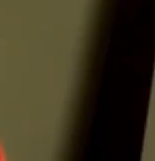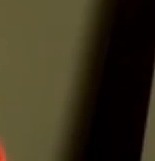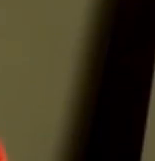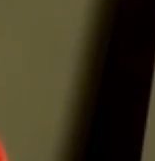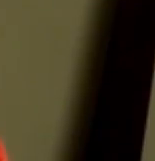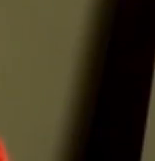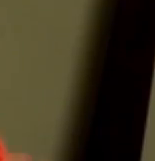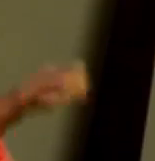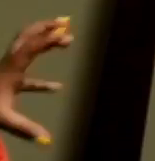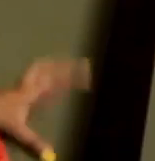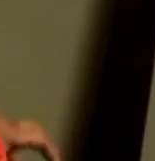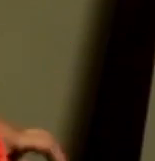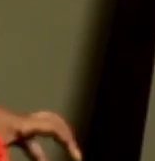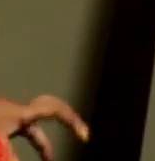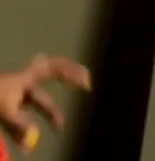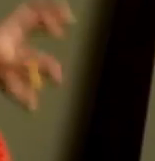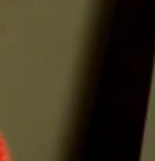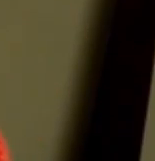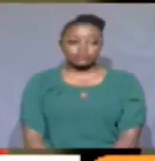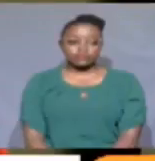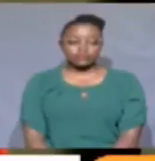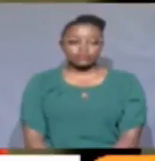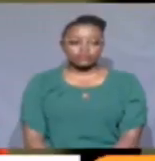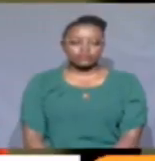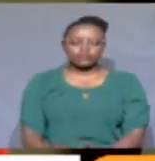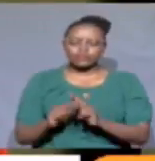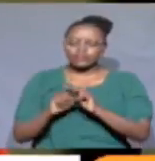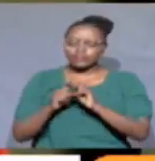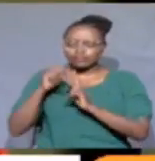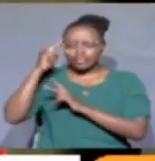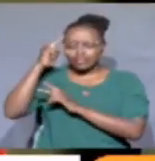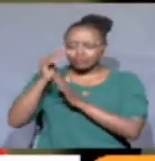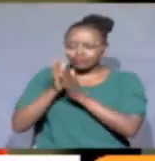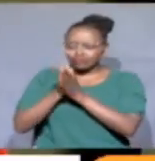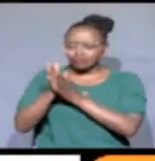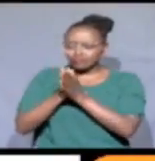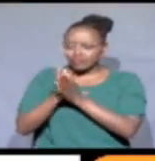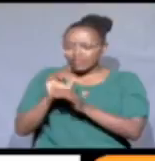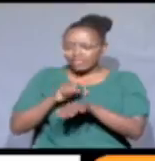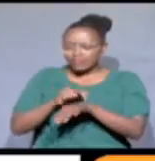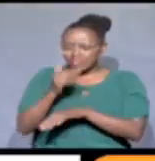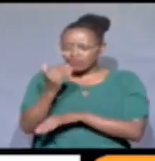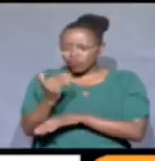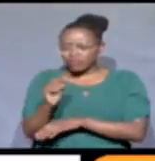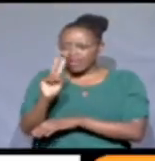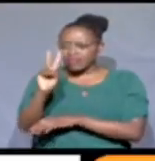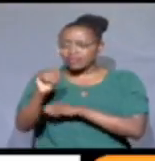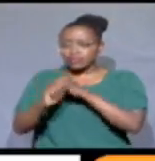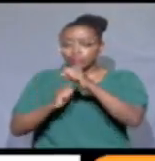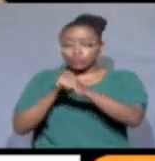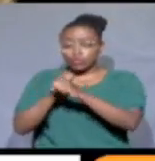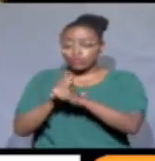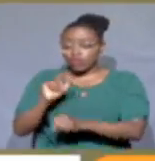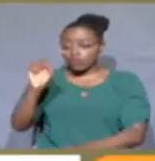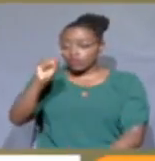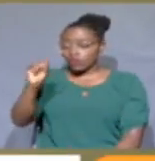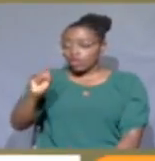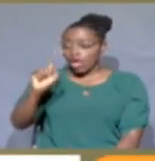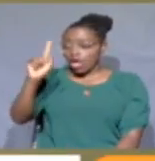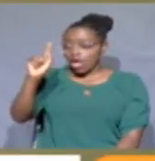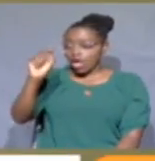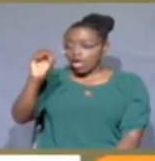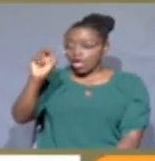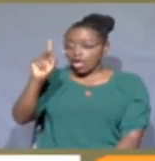It all began with a dream to inspire at the tender age of 2. Trinity Stokes was watching one of her